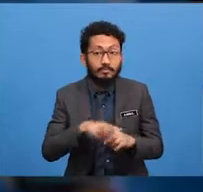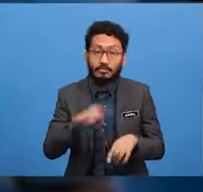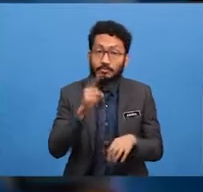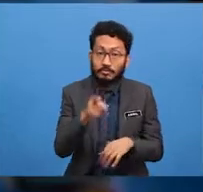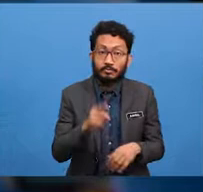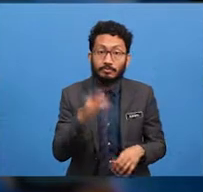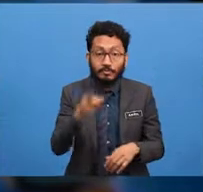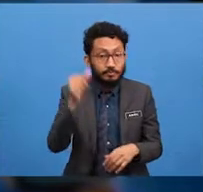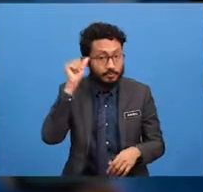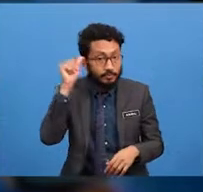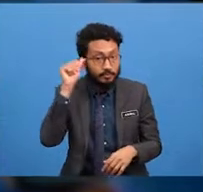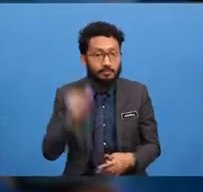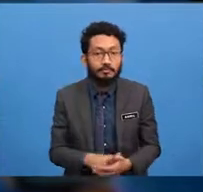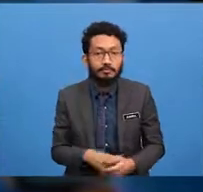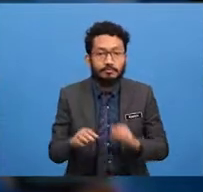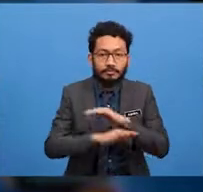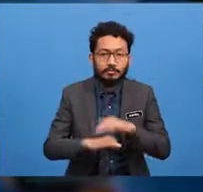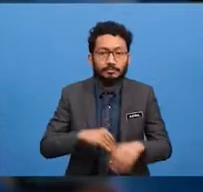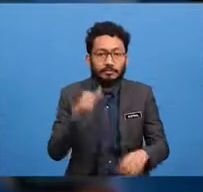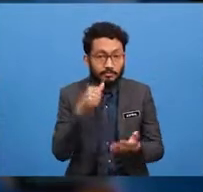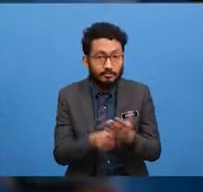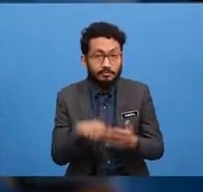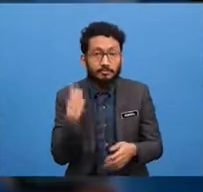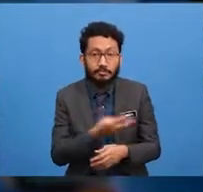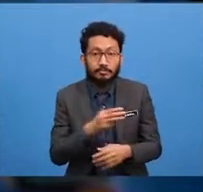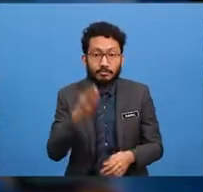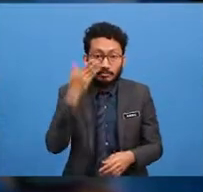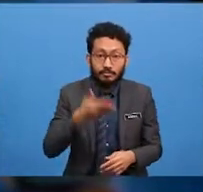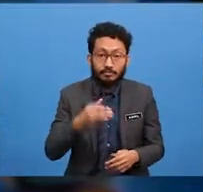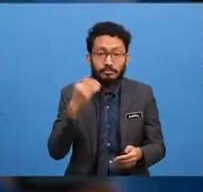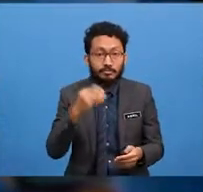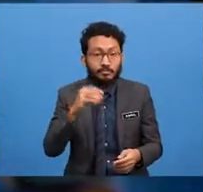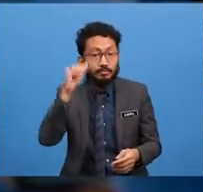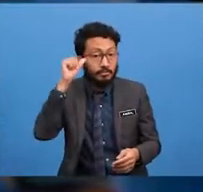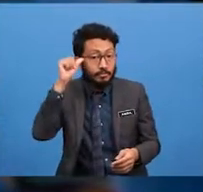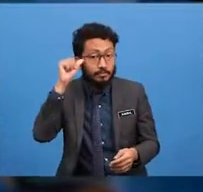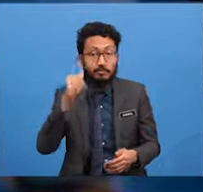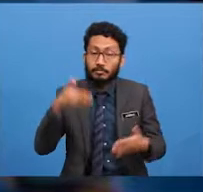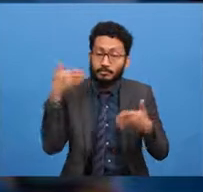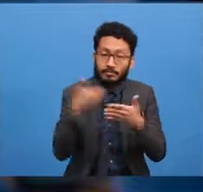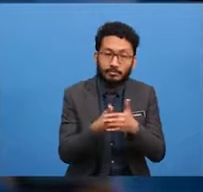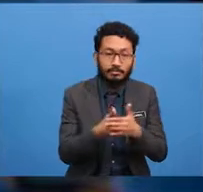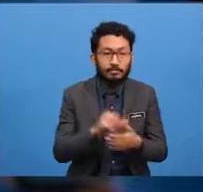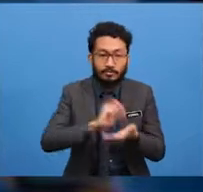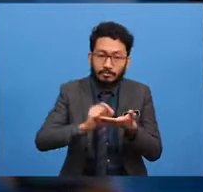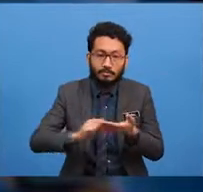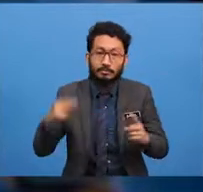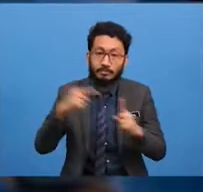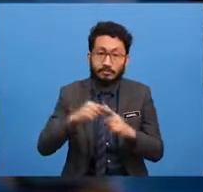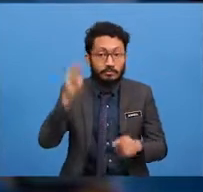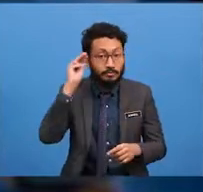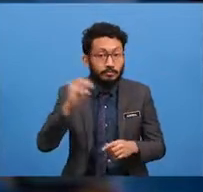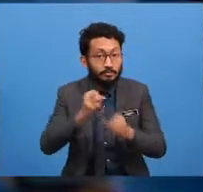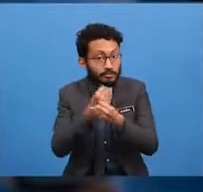So, based on the letter, we know that Andrew is writing to Mark to inform him that